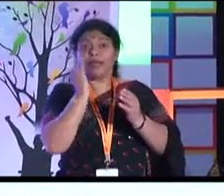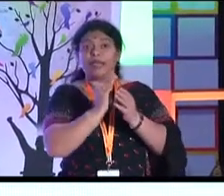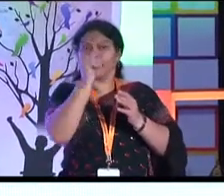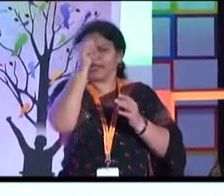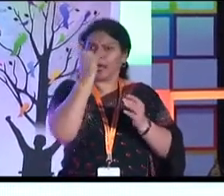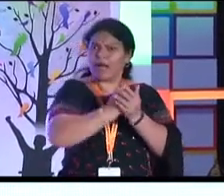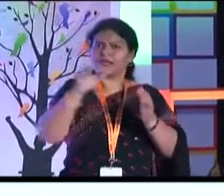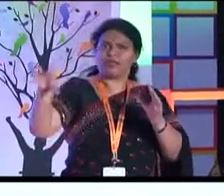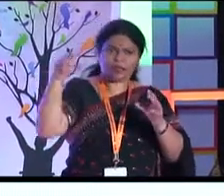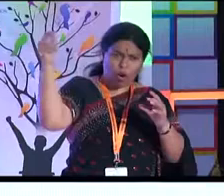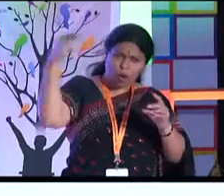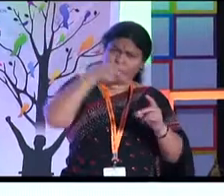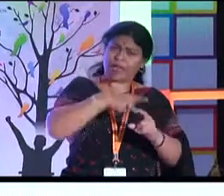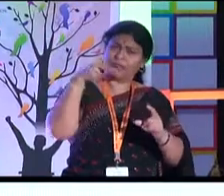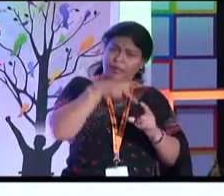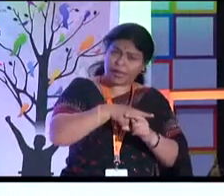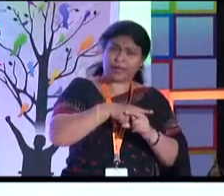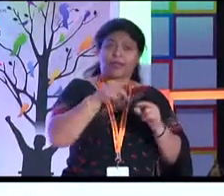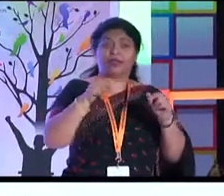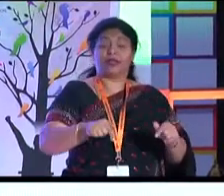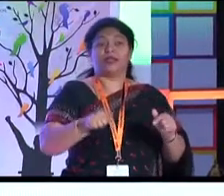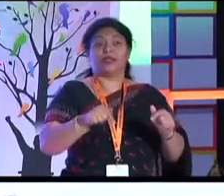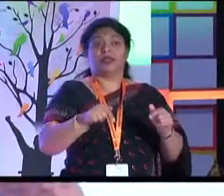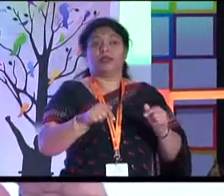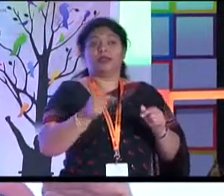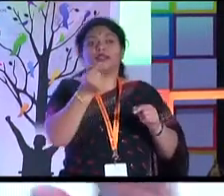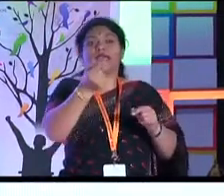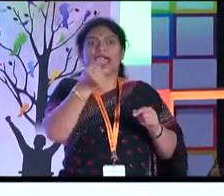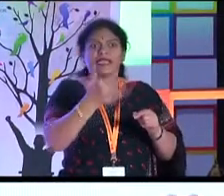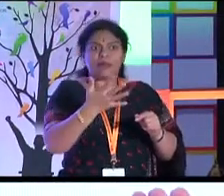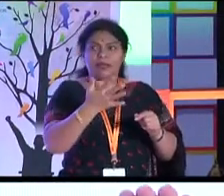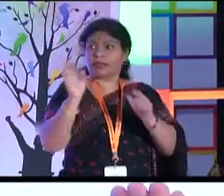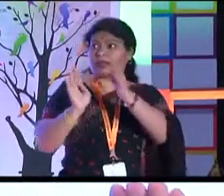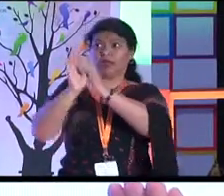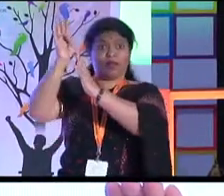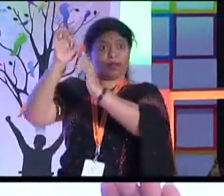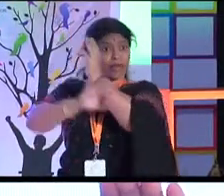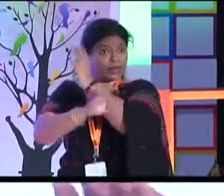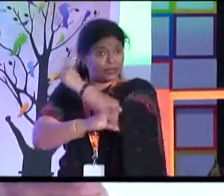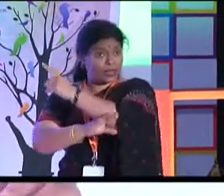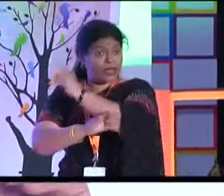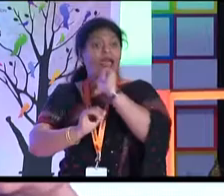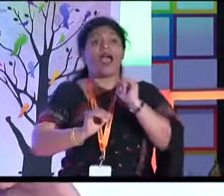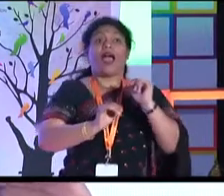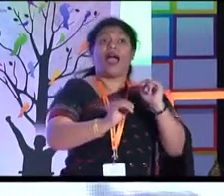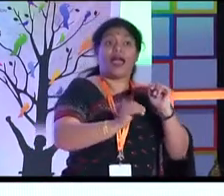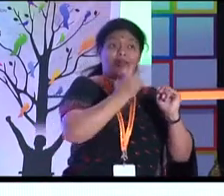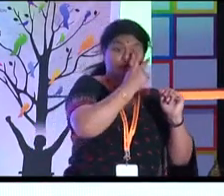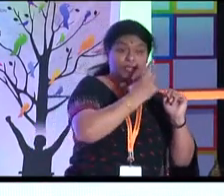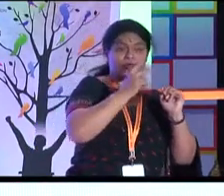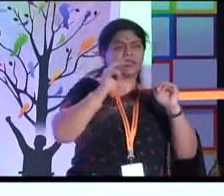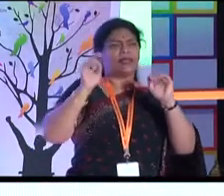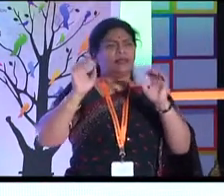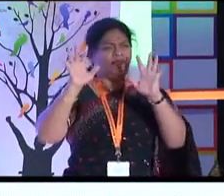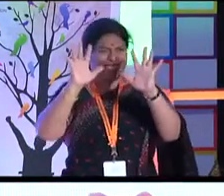must participate in these things, because the concept of cost when it comes to a developed country is, when it comes to, let's say, 10